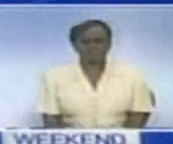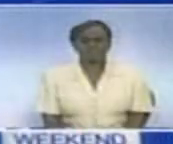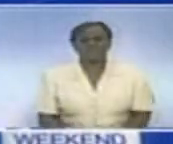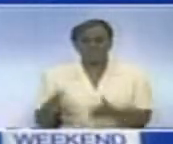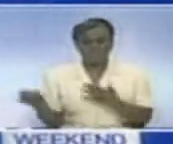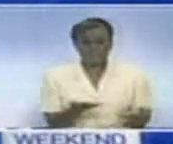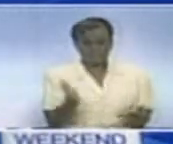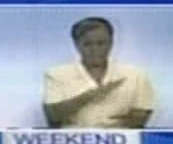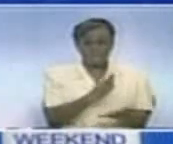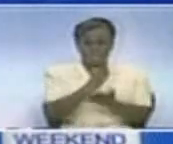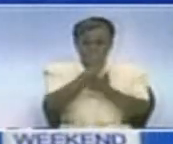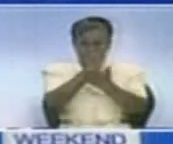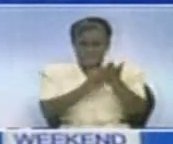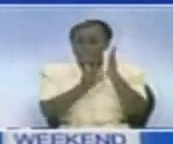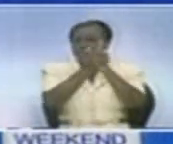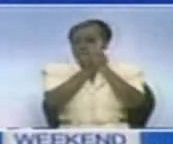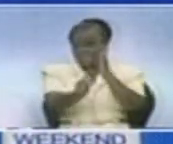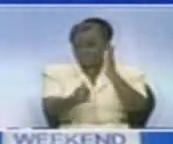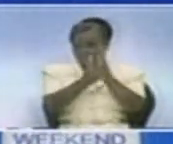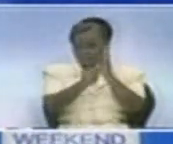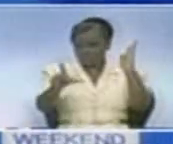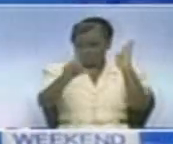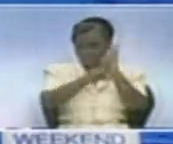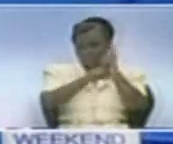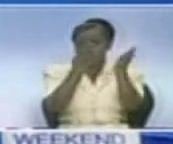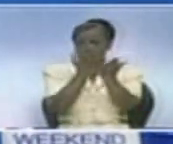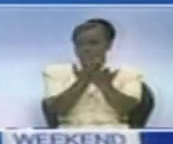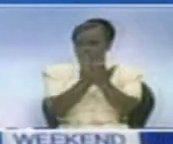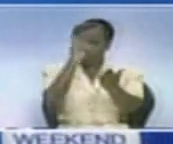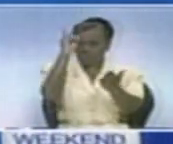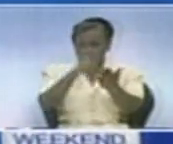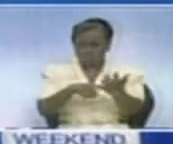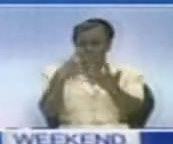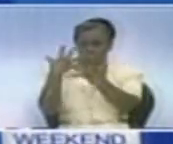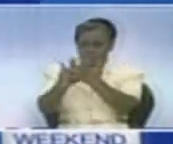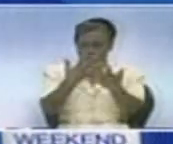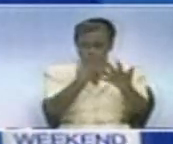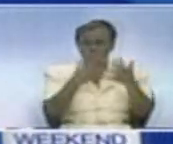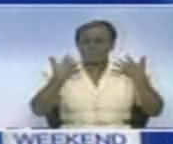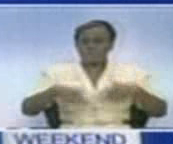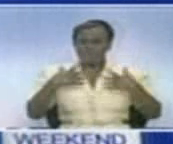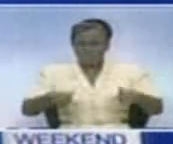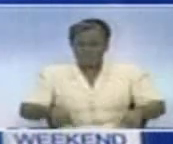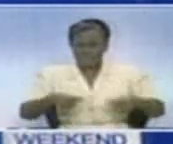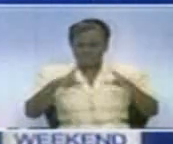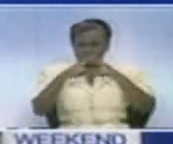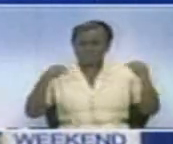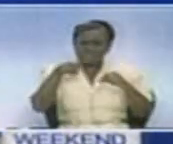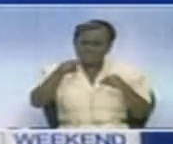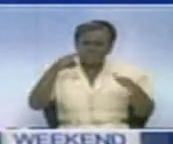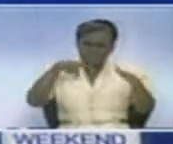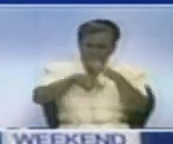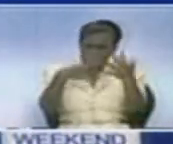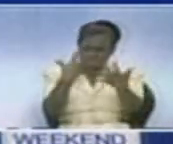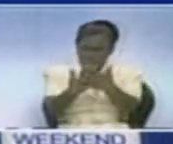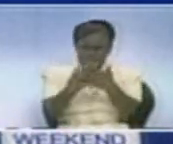Welcome back. Now, some legal experts are proposing that convicted prisoners serving life sentences should not actually be behind